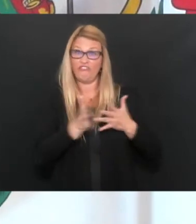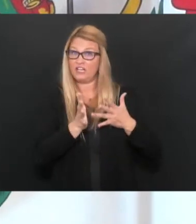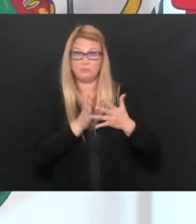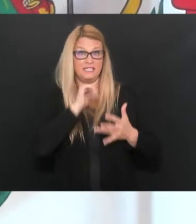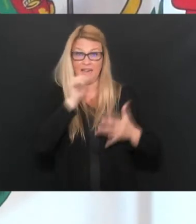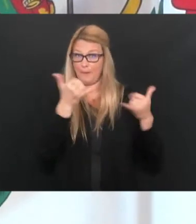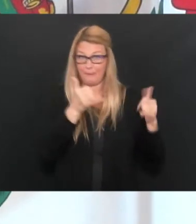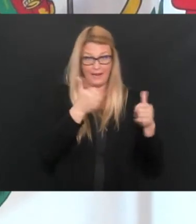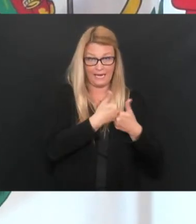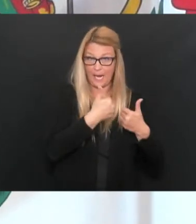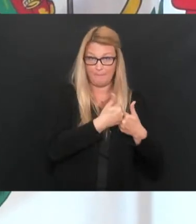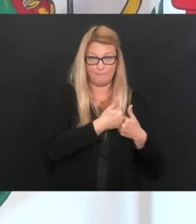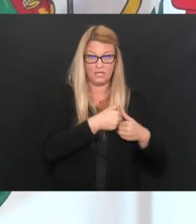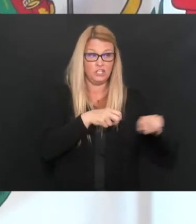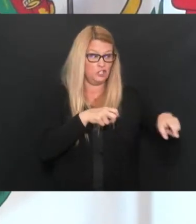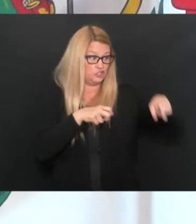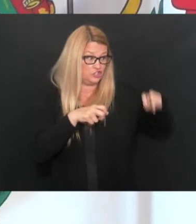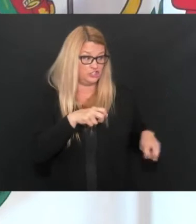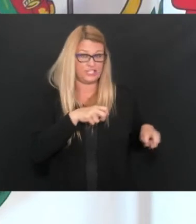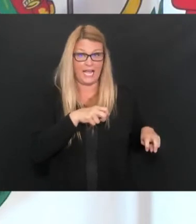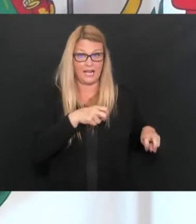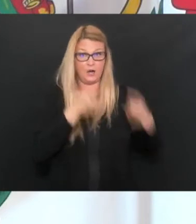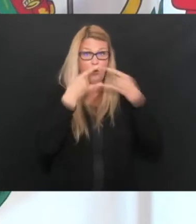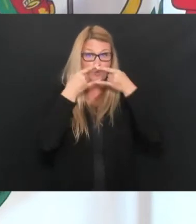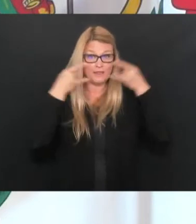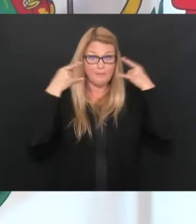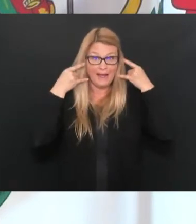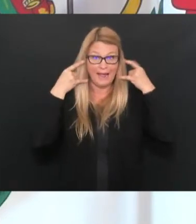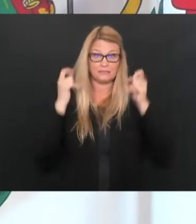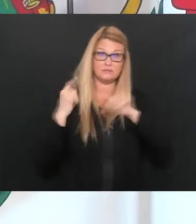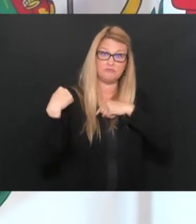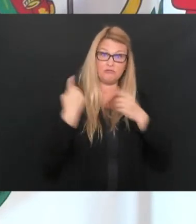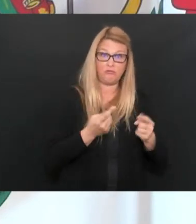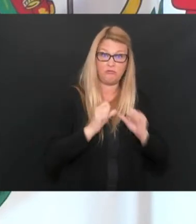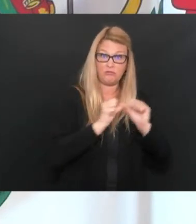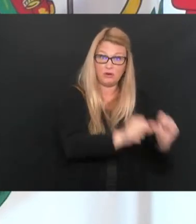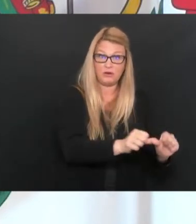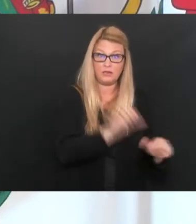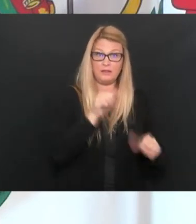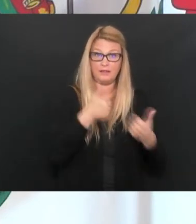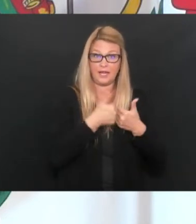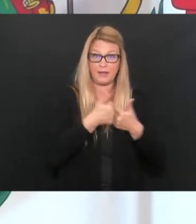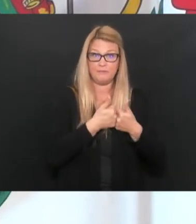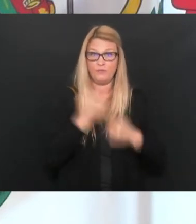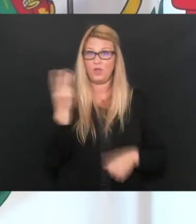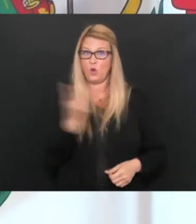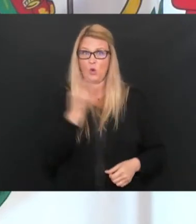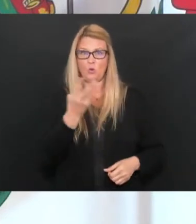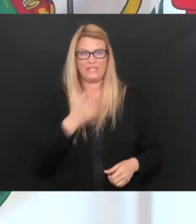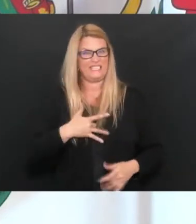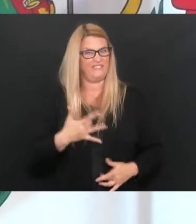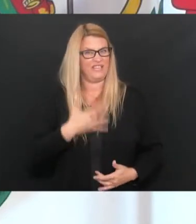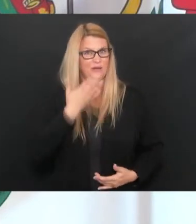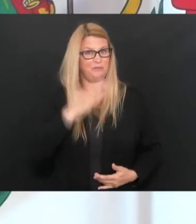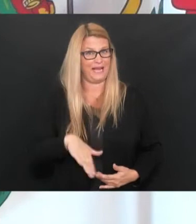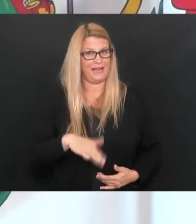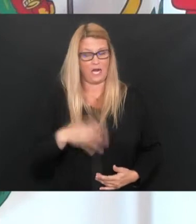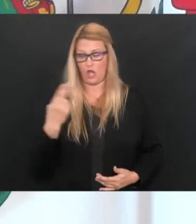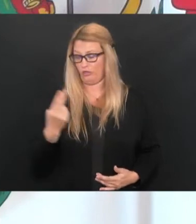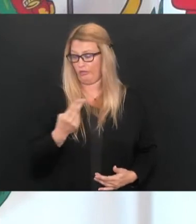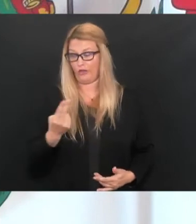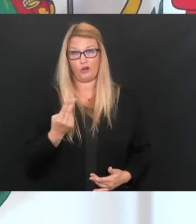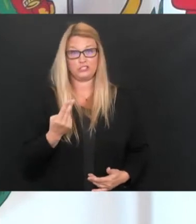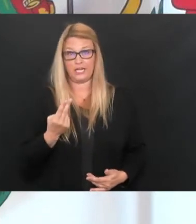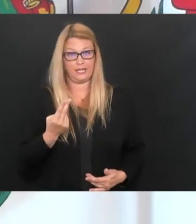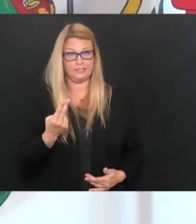game. She sat on the bench with a mask on the entire time. On Wednesday, she wasn't feeling very well, and on